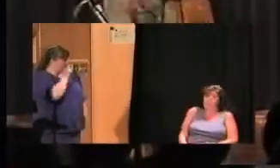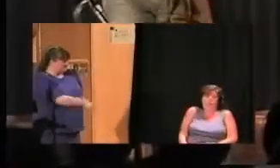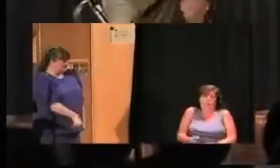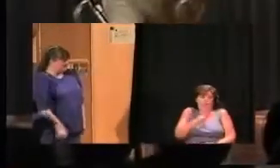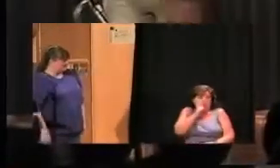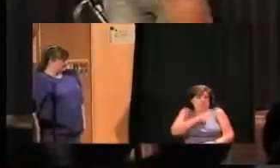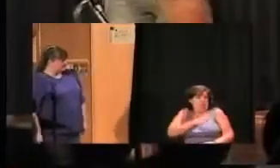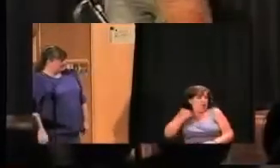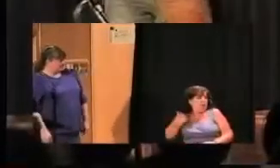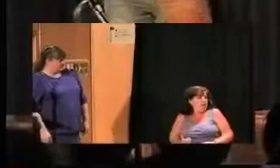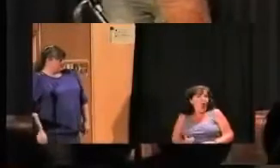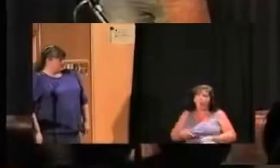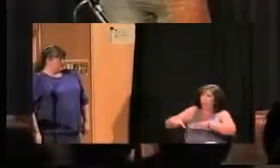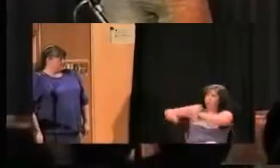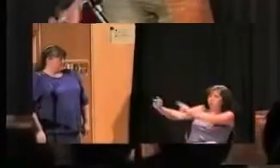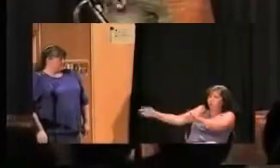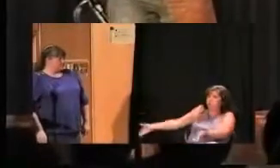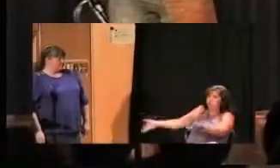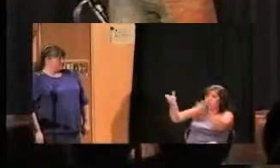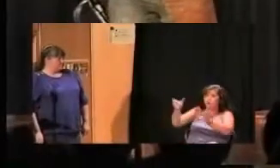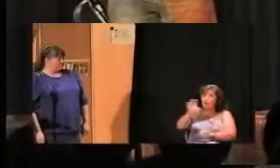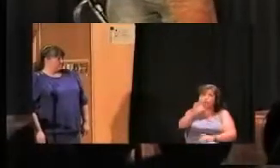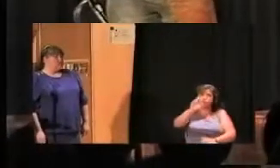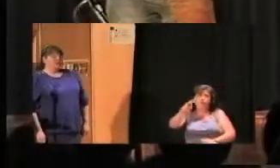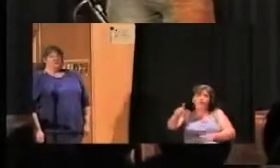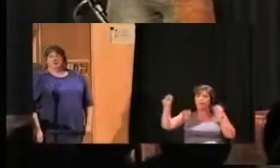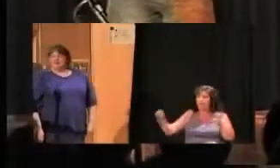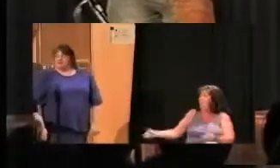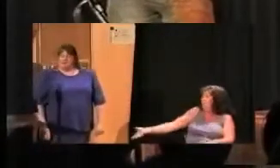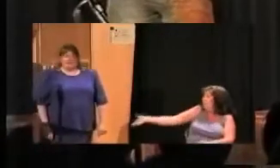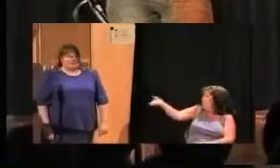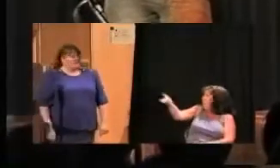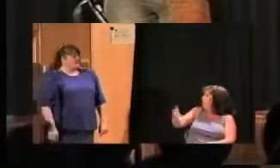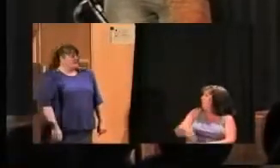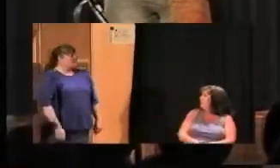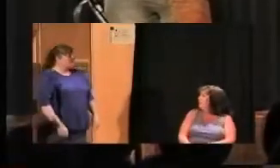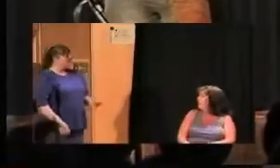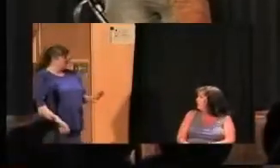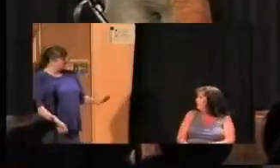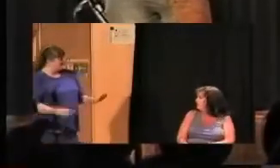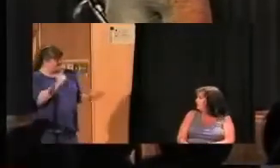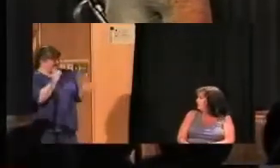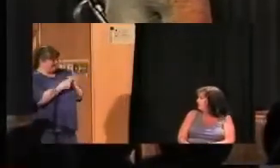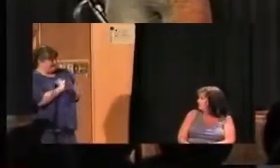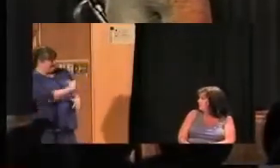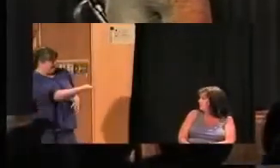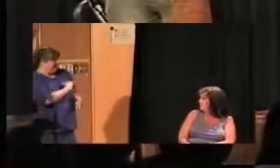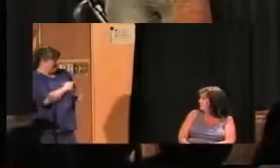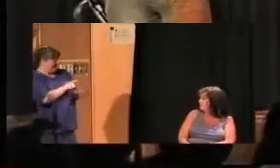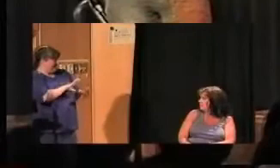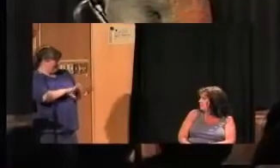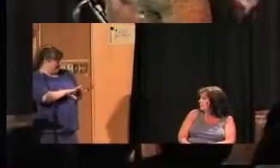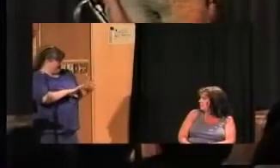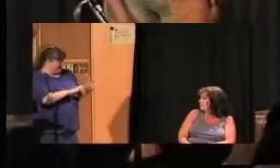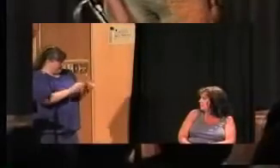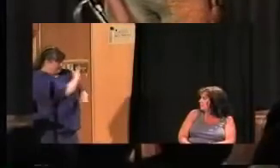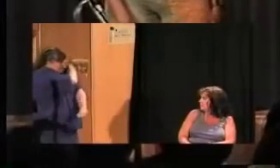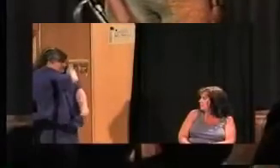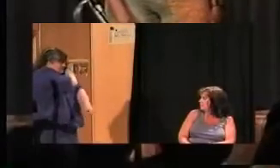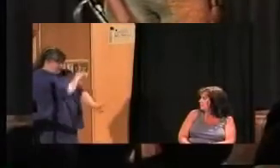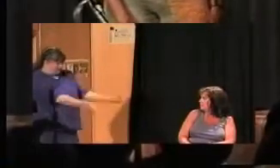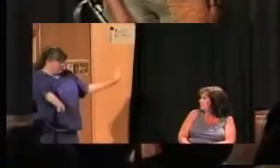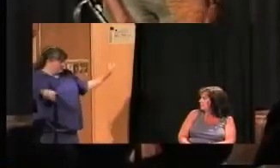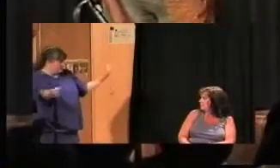that's yours. I've given you full license to do so. Have you ever noticed we don't talk about anything?